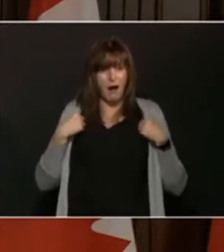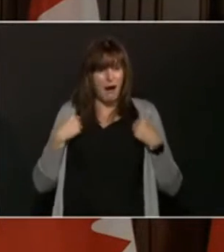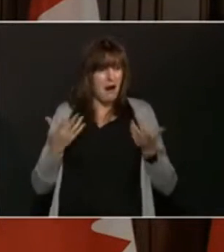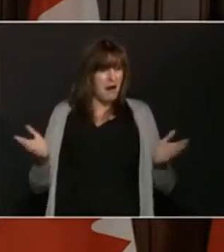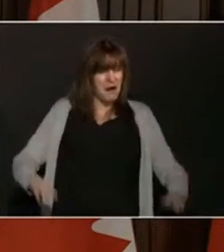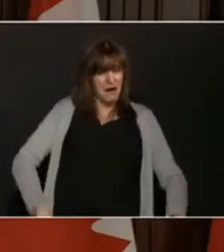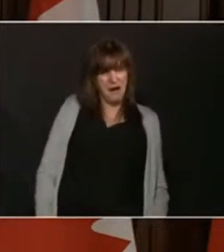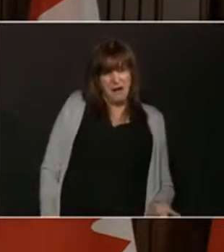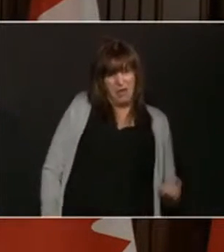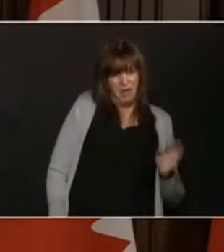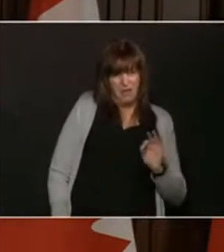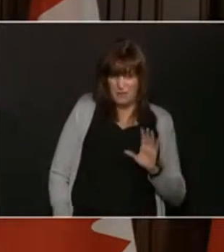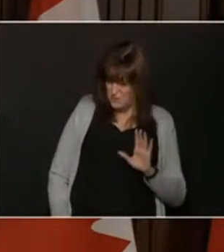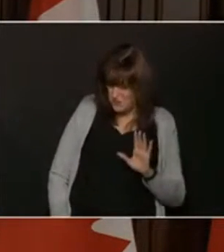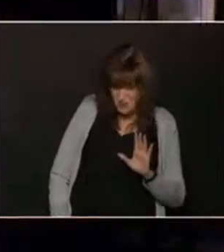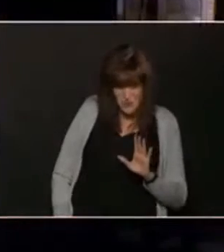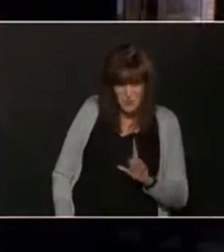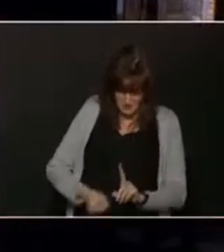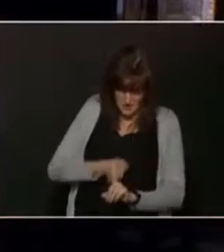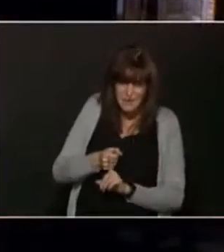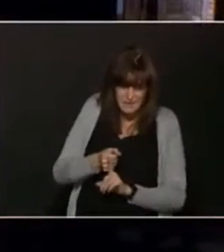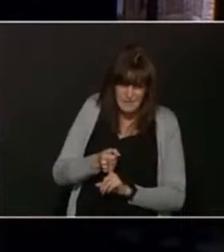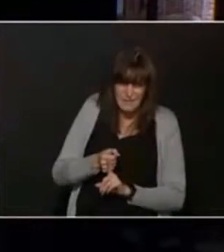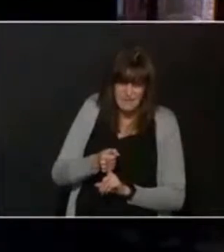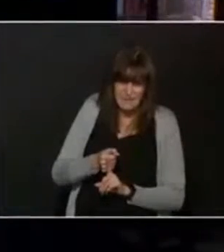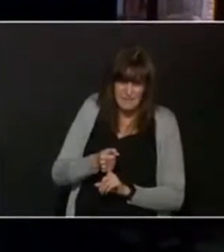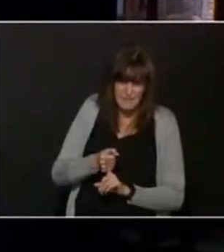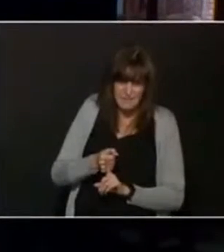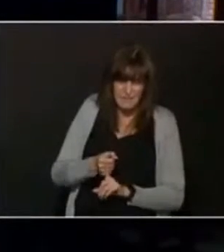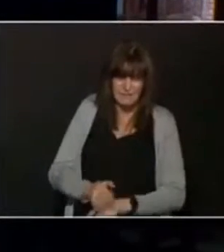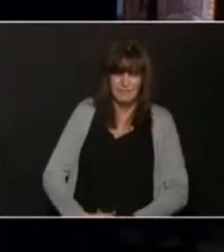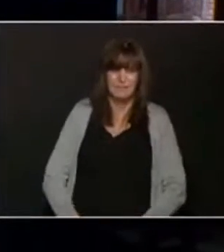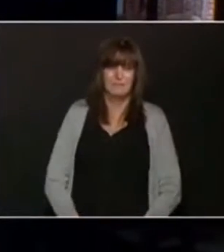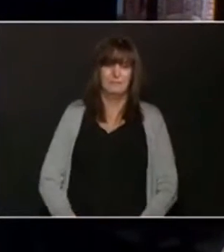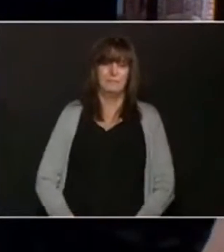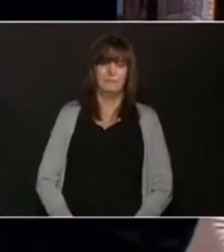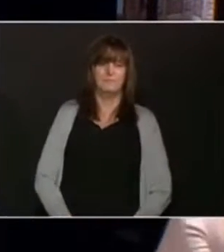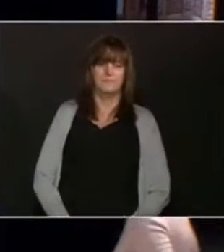Next question. From Mike Crawley at CBC News.